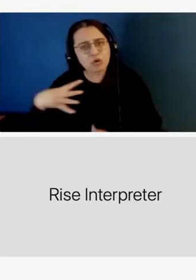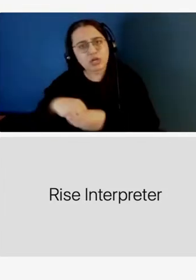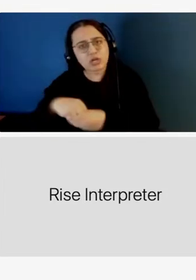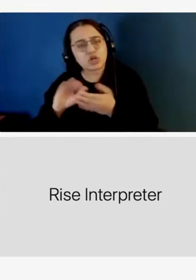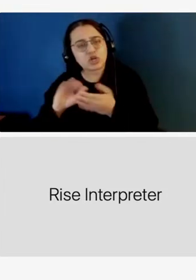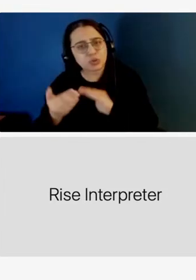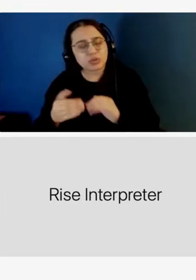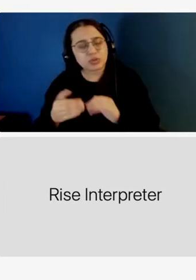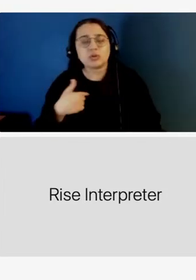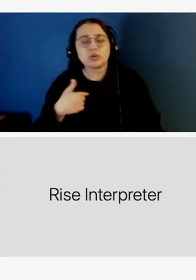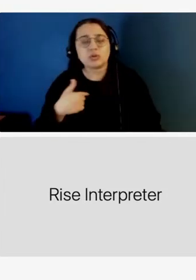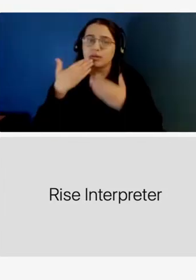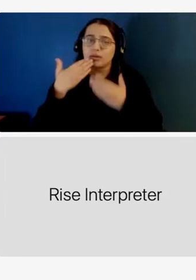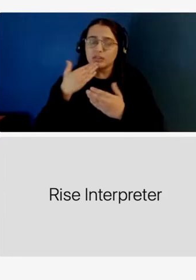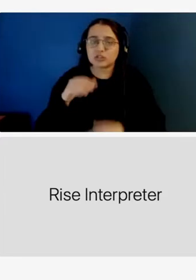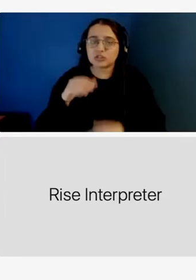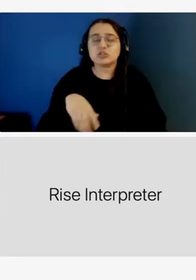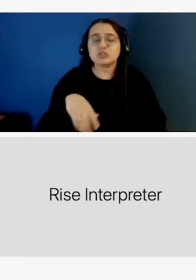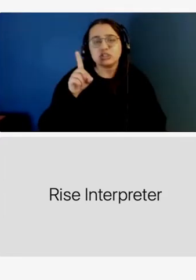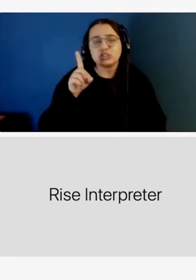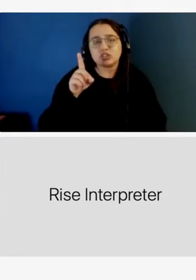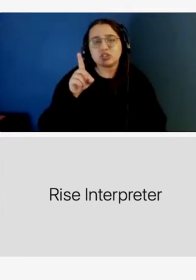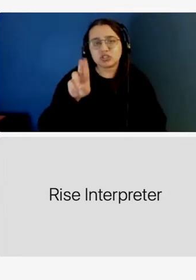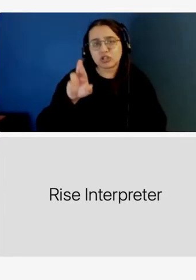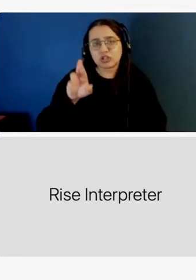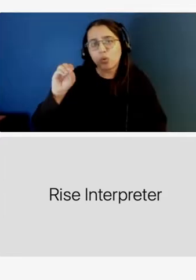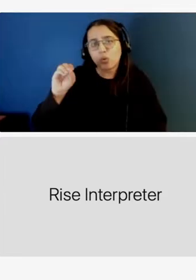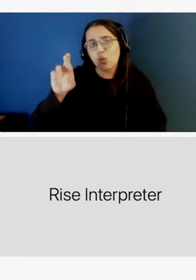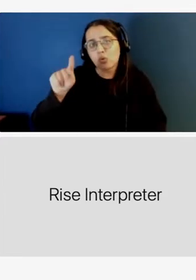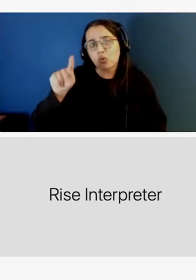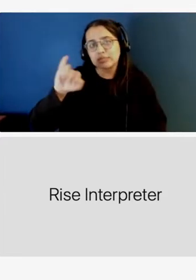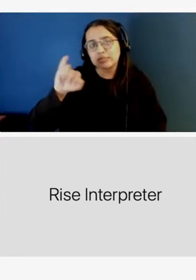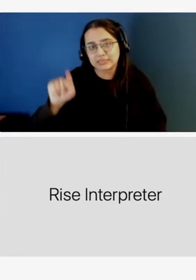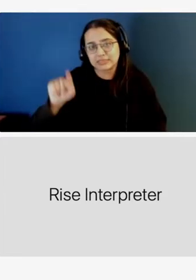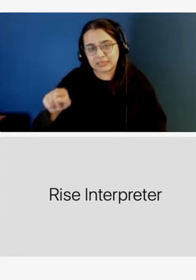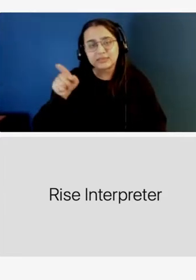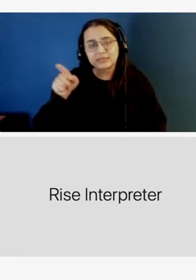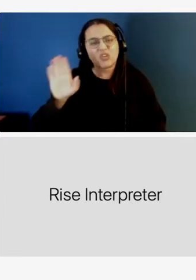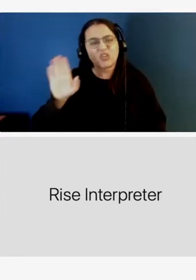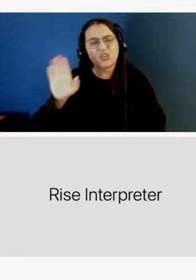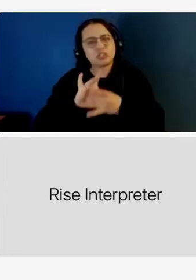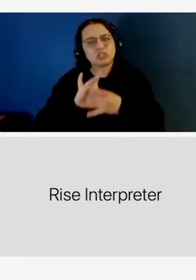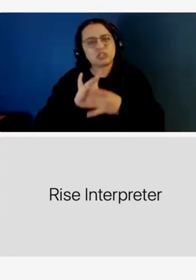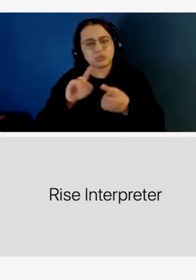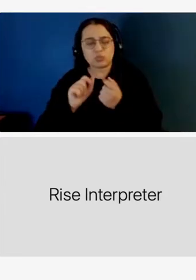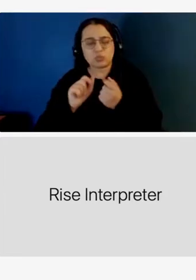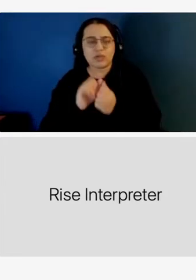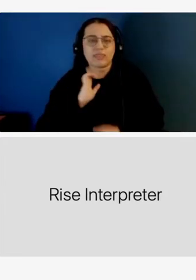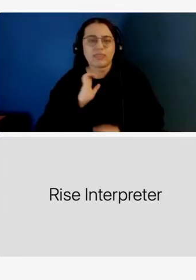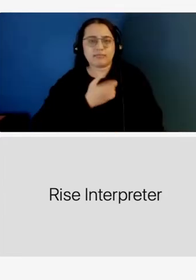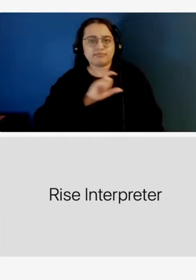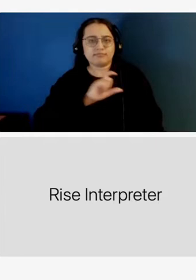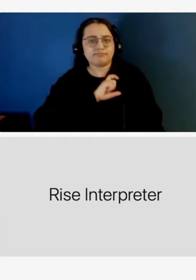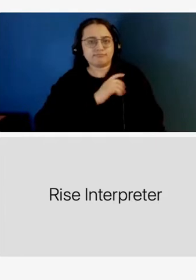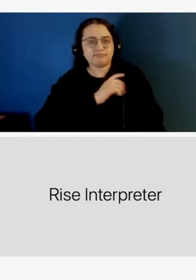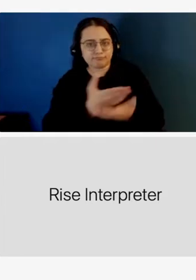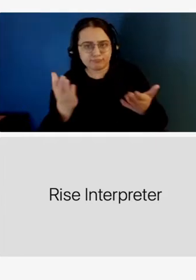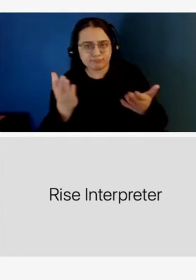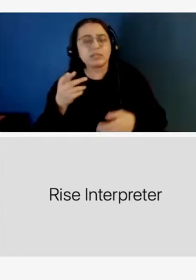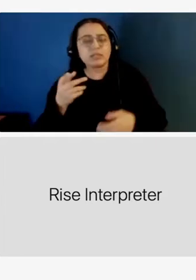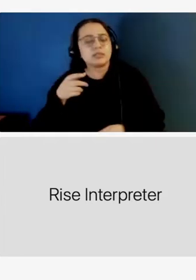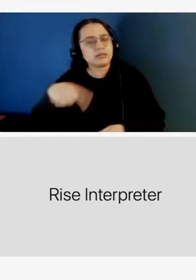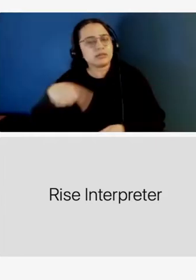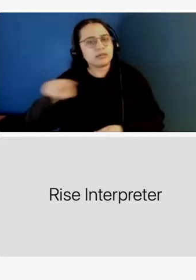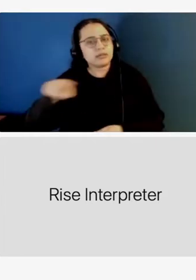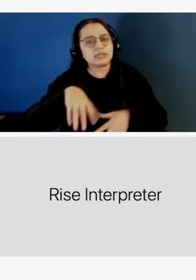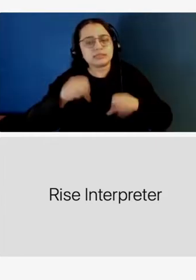Ortiz and his staff for establishing relationships with our local officials and taking time to host all these parent